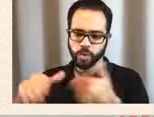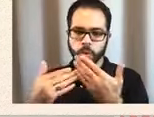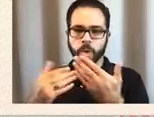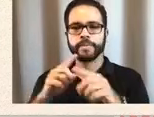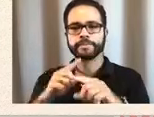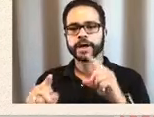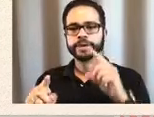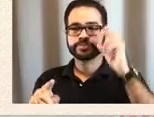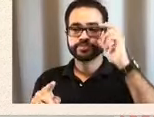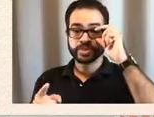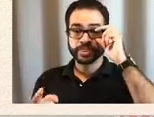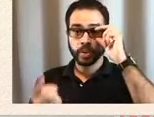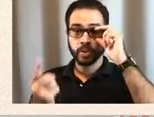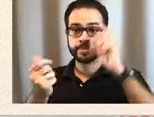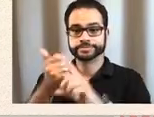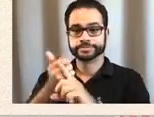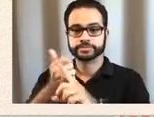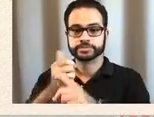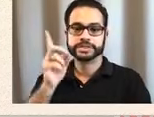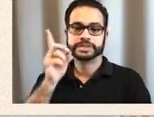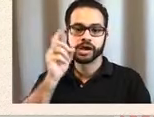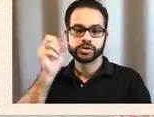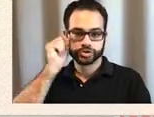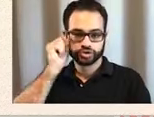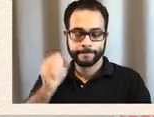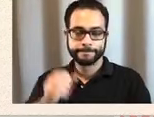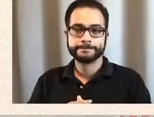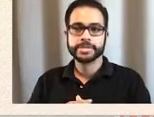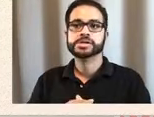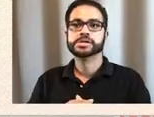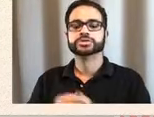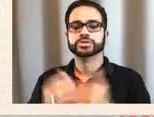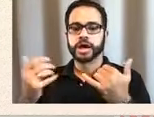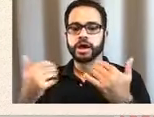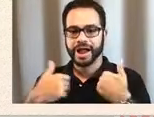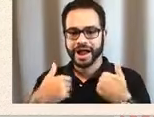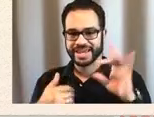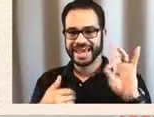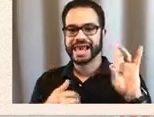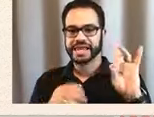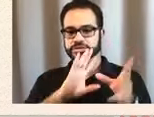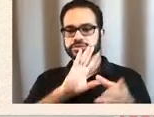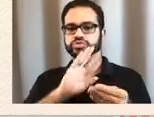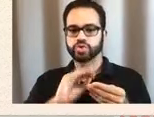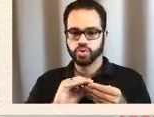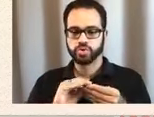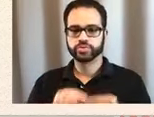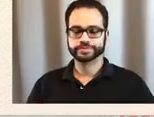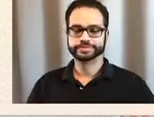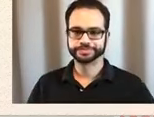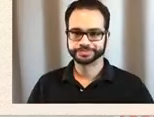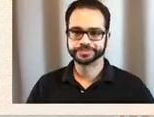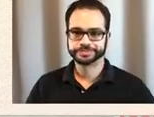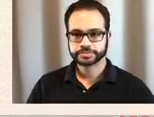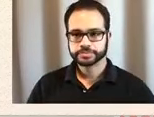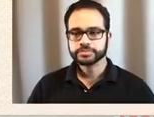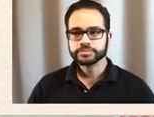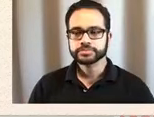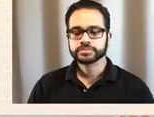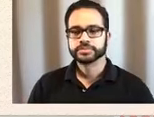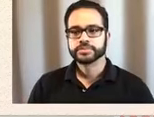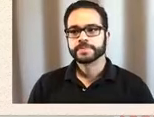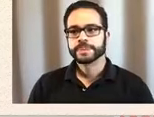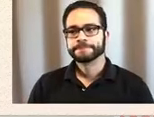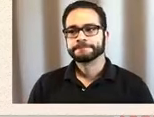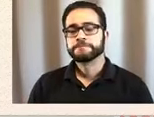is Down syndrome. So now we have 8 statutorily defined developmental disabilities. But typically,